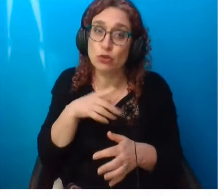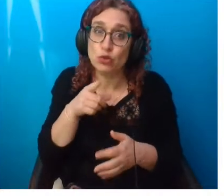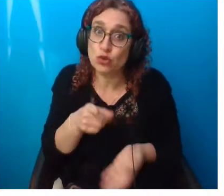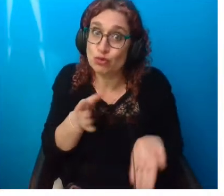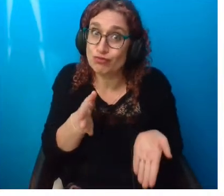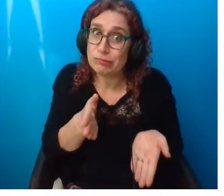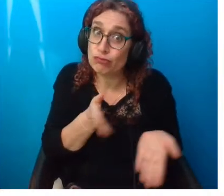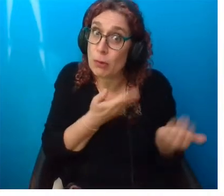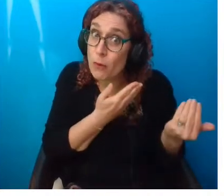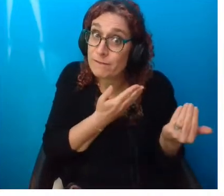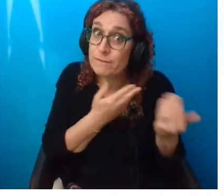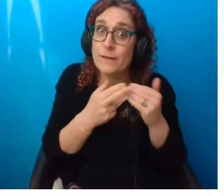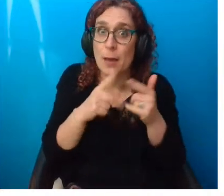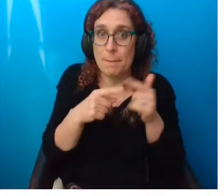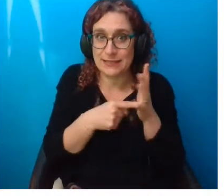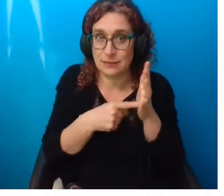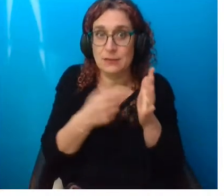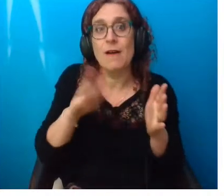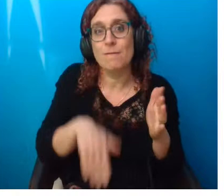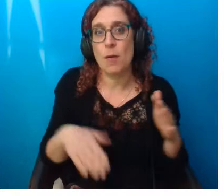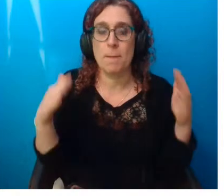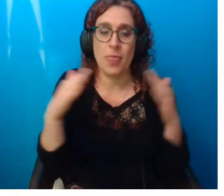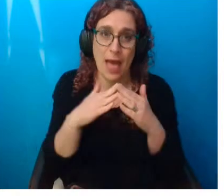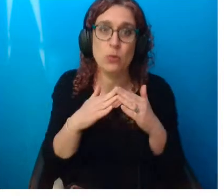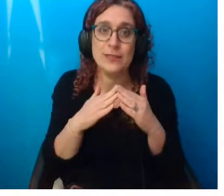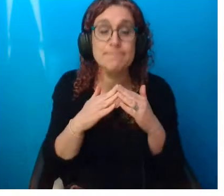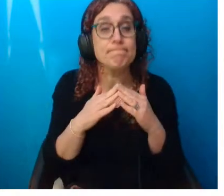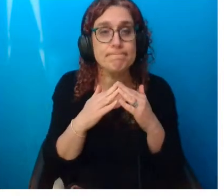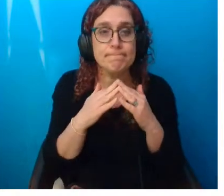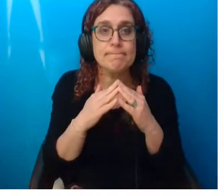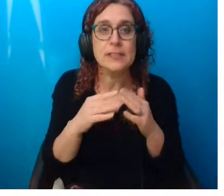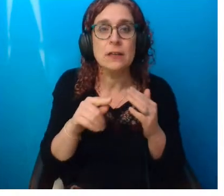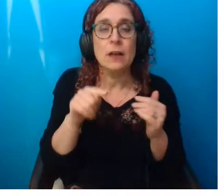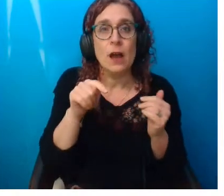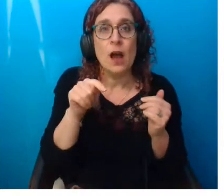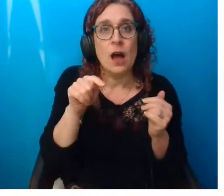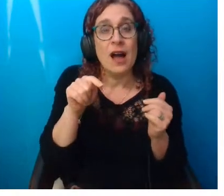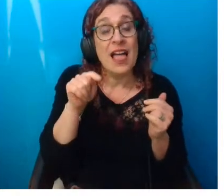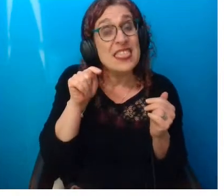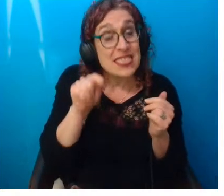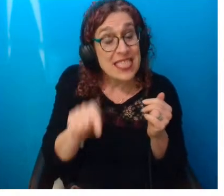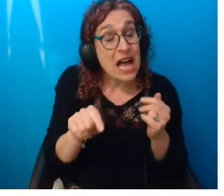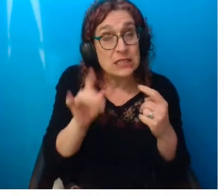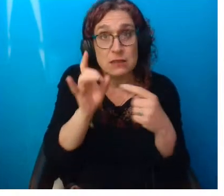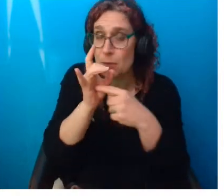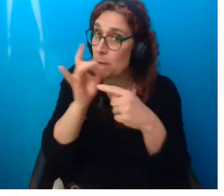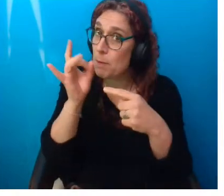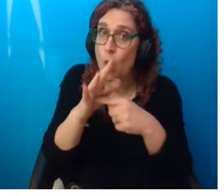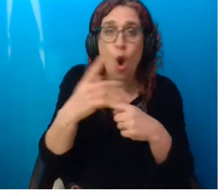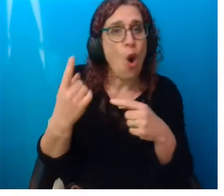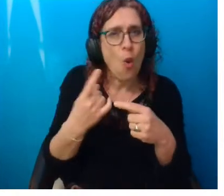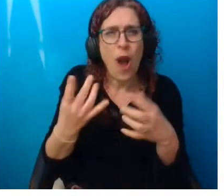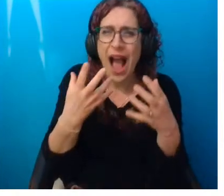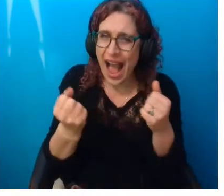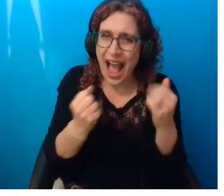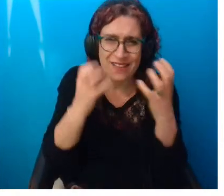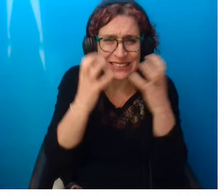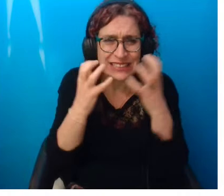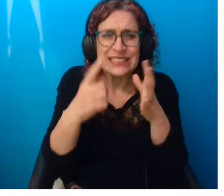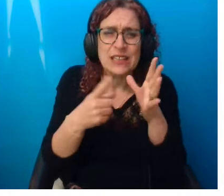the household. And I think that is particularly important in people who have an allergic rhinitis